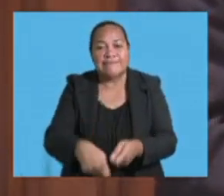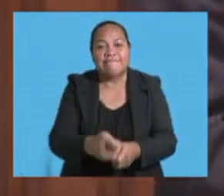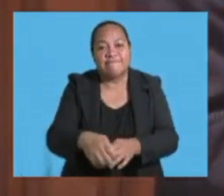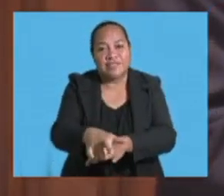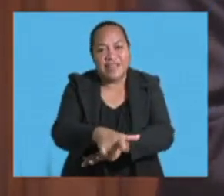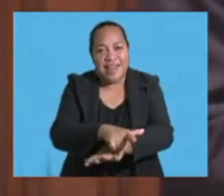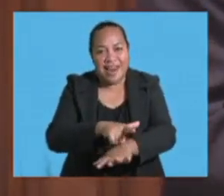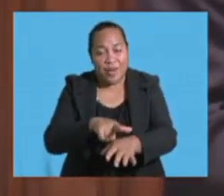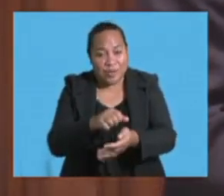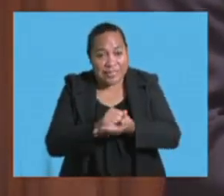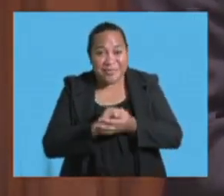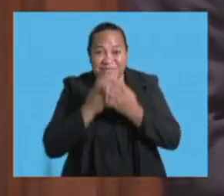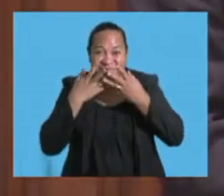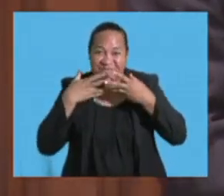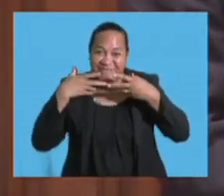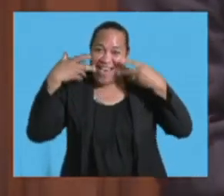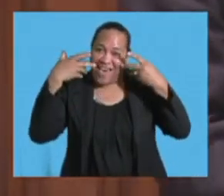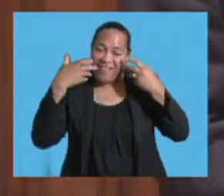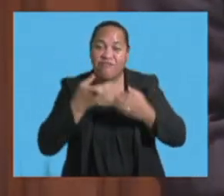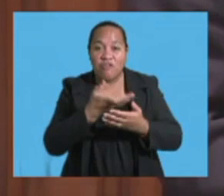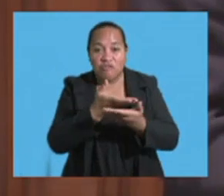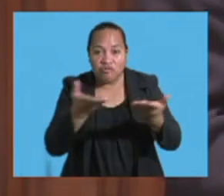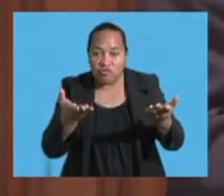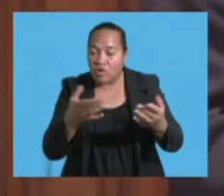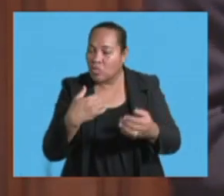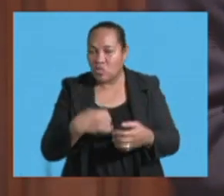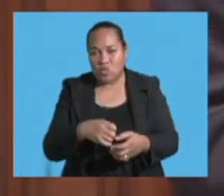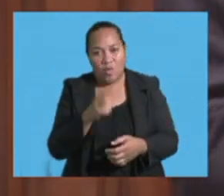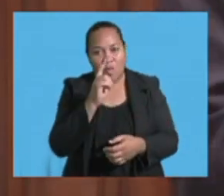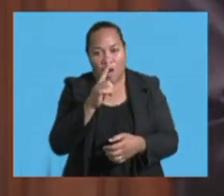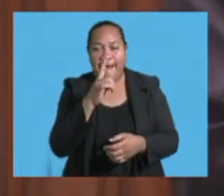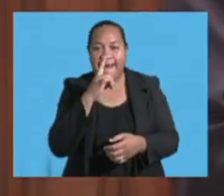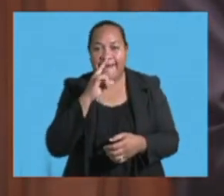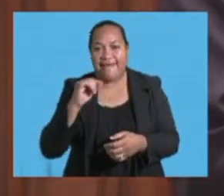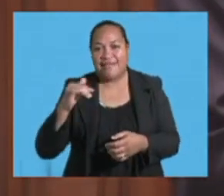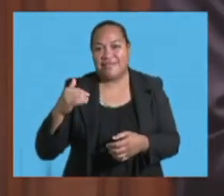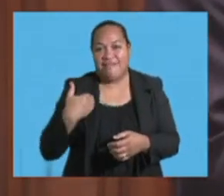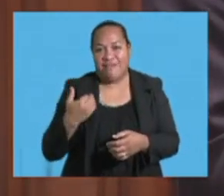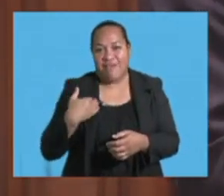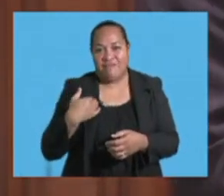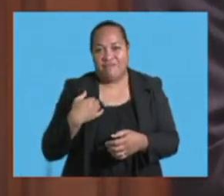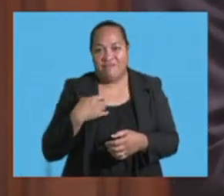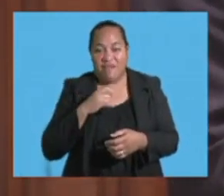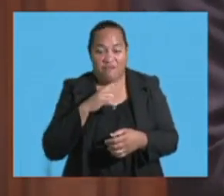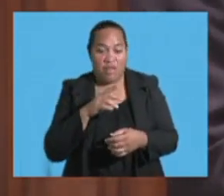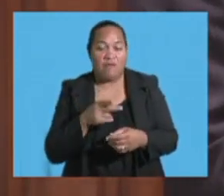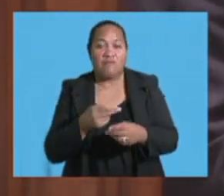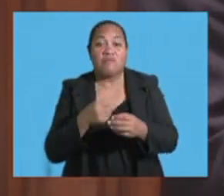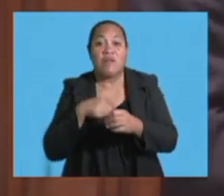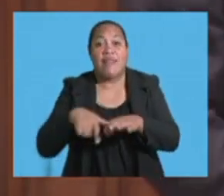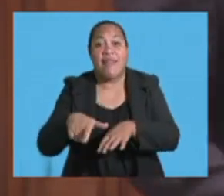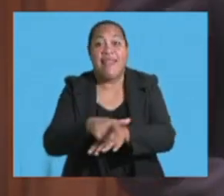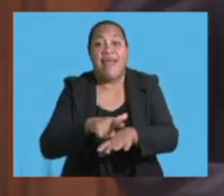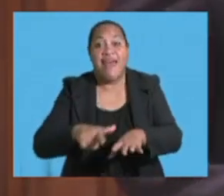the family, and the nation, for no one can survive without the food produced from the land.